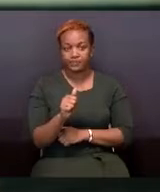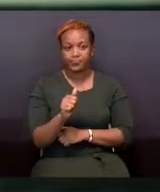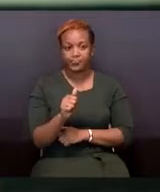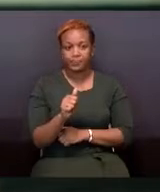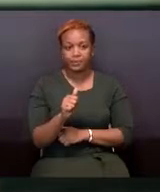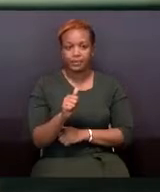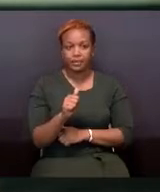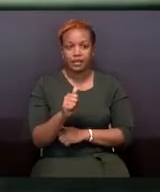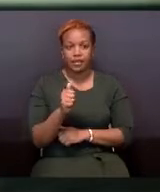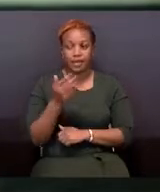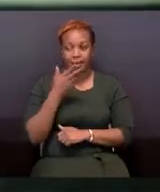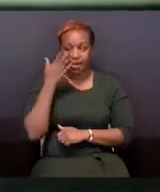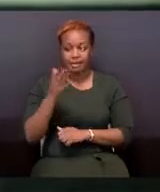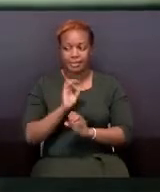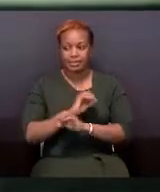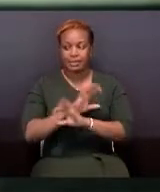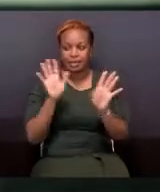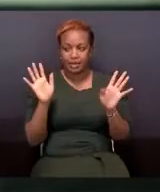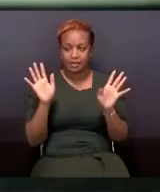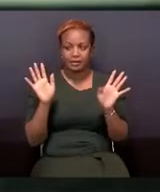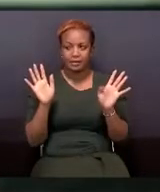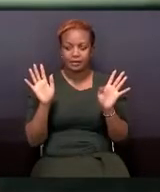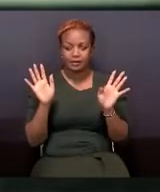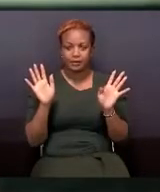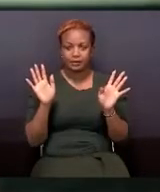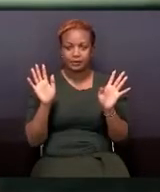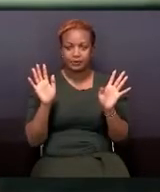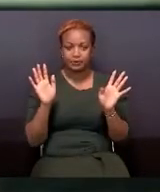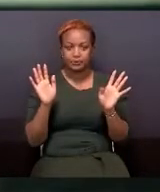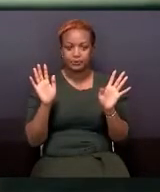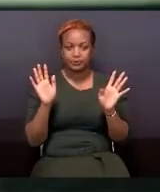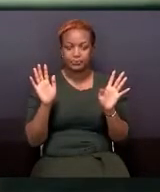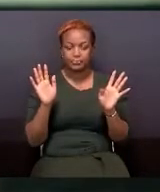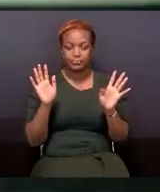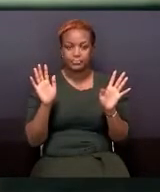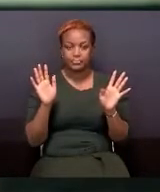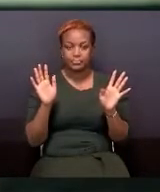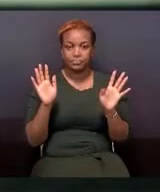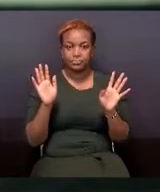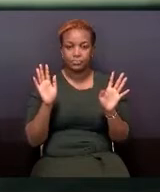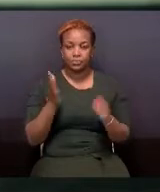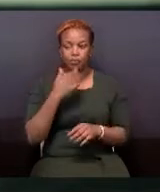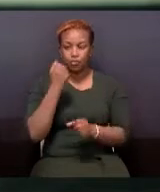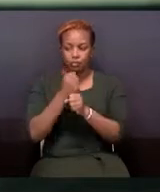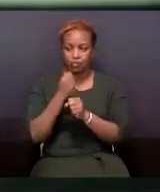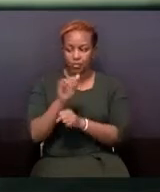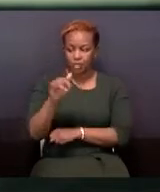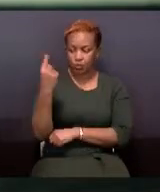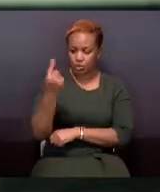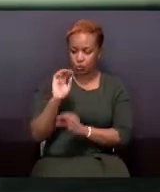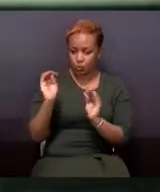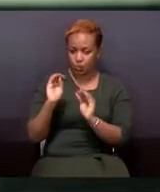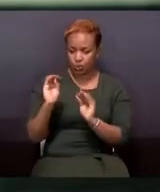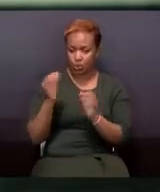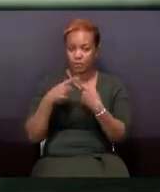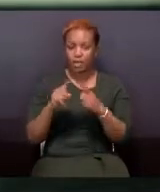For me, the answer again is clear. We not only want to do that,